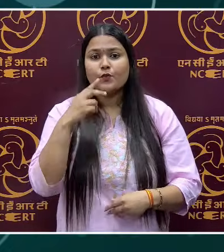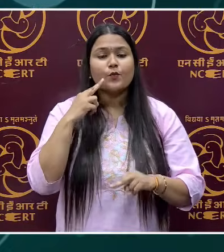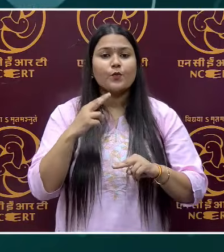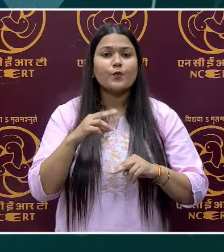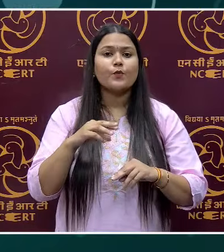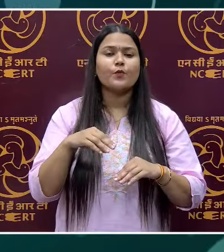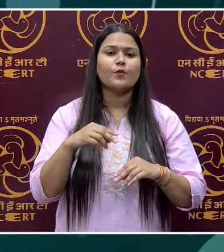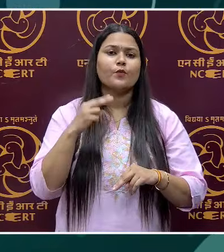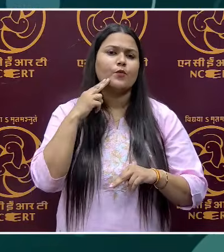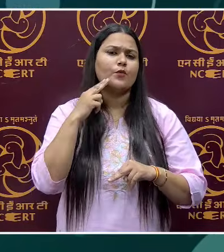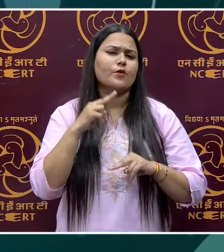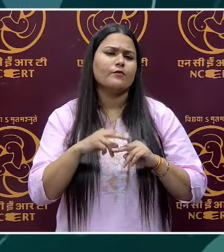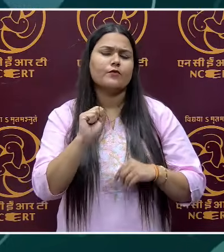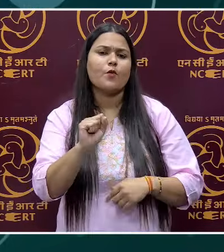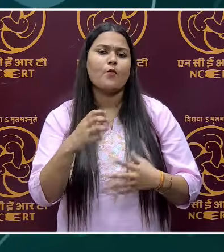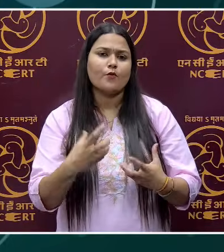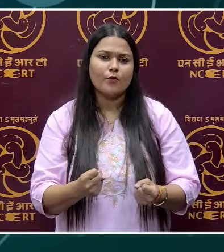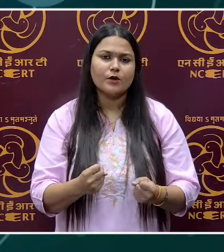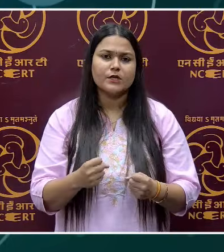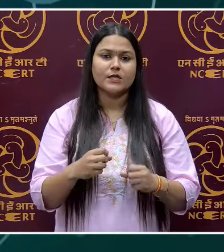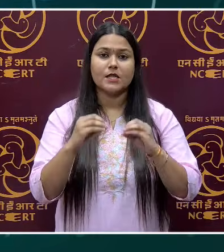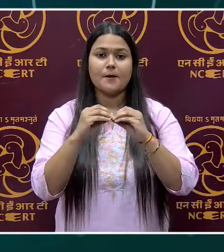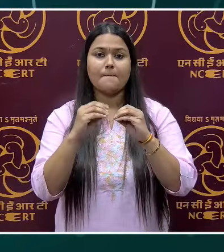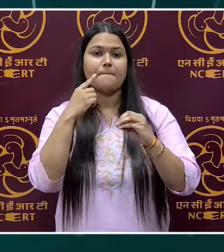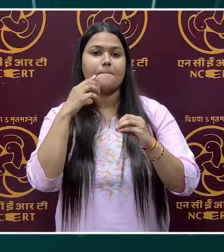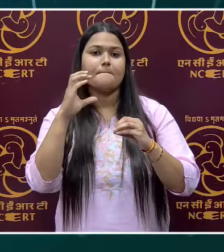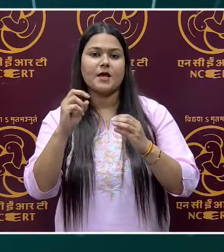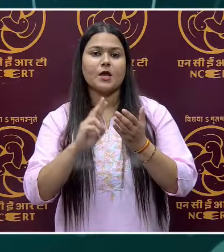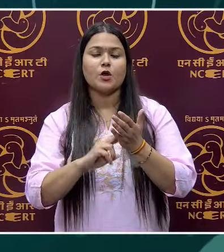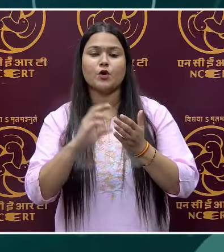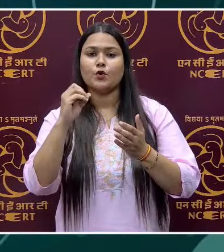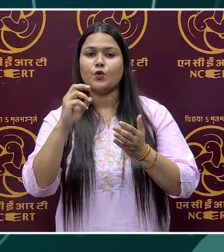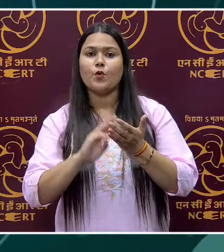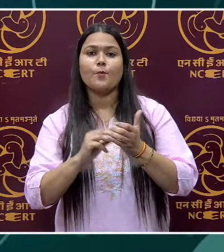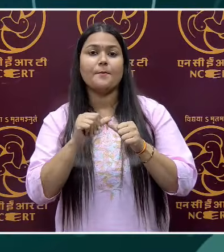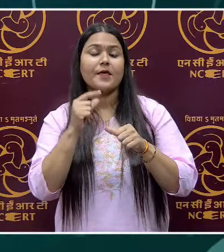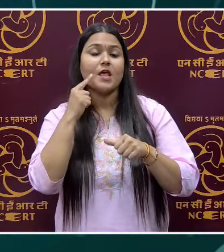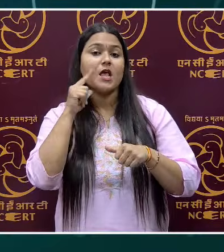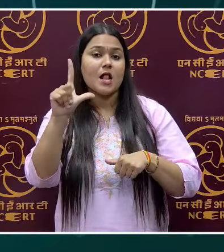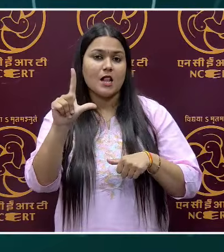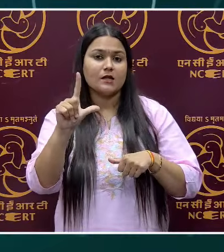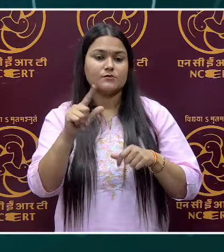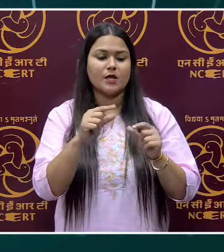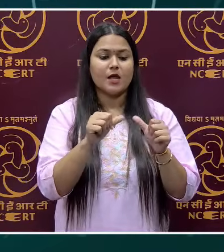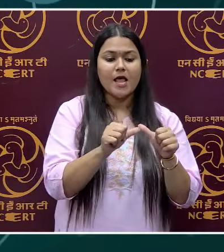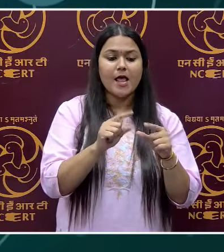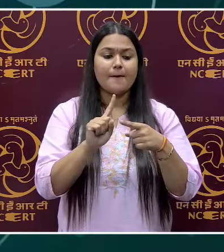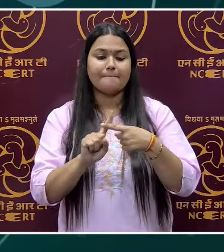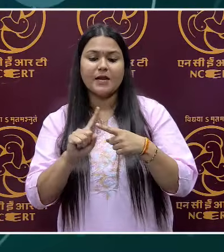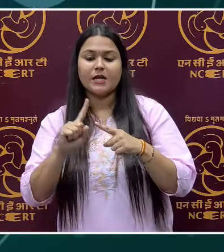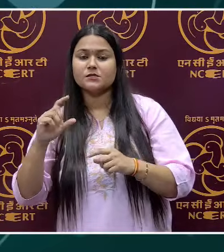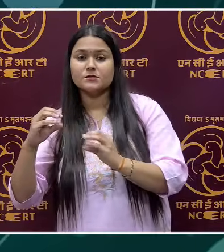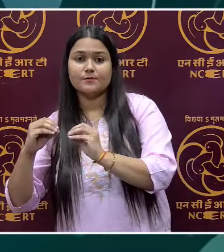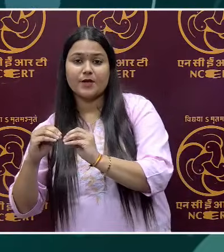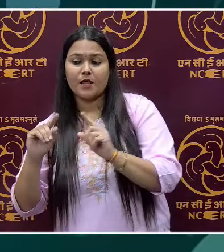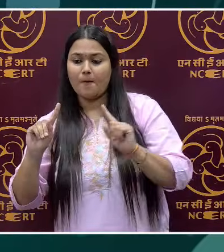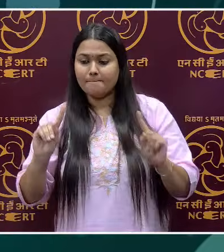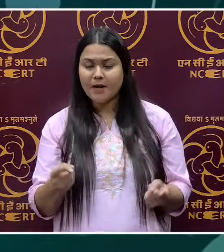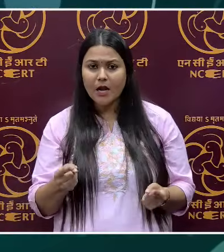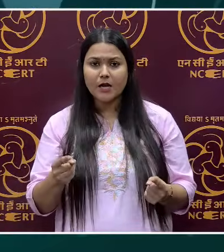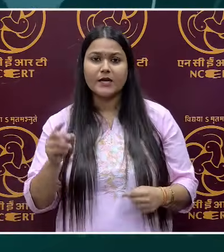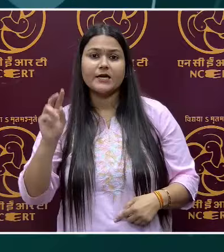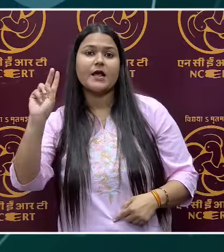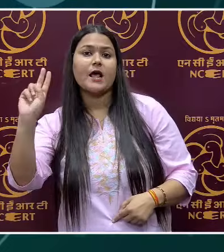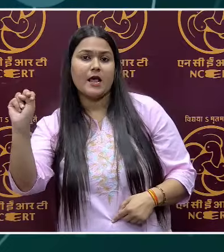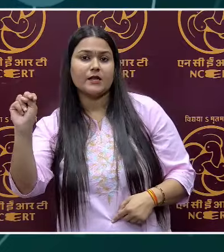I can write here a binomial expansion a plus b power n.